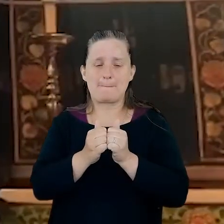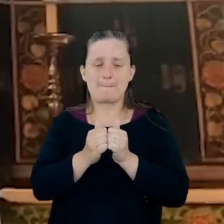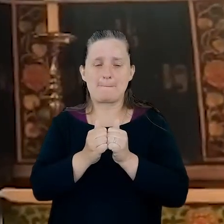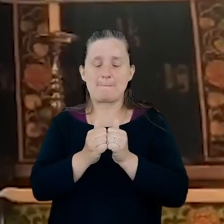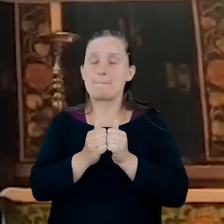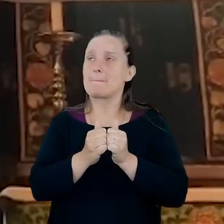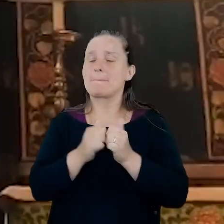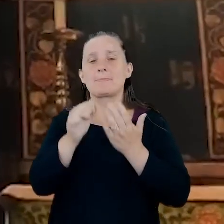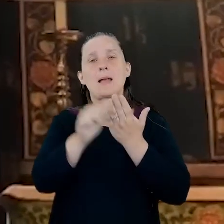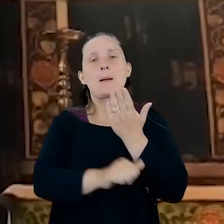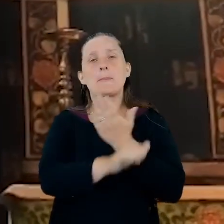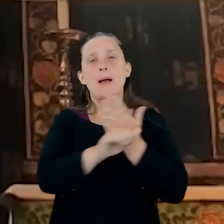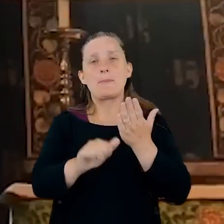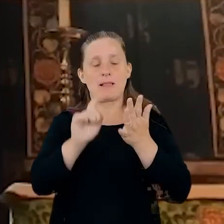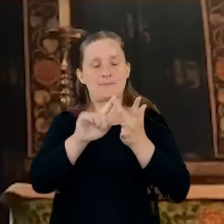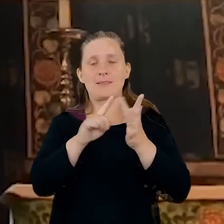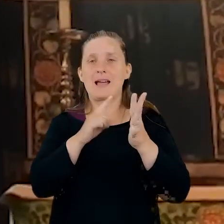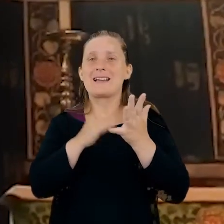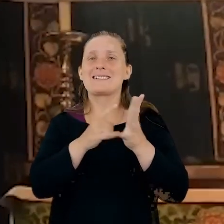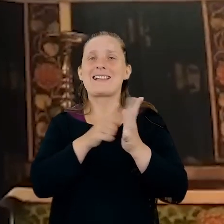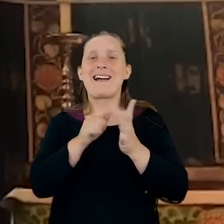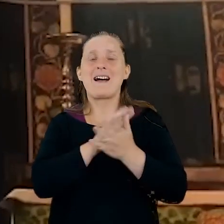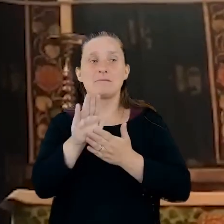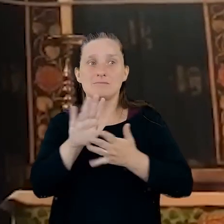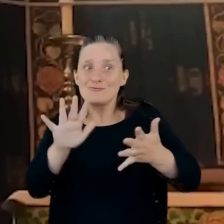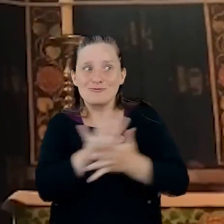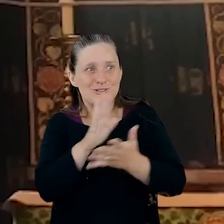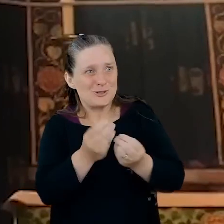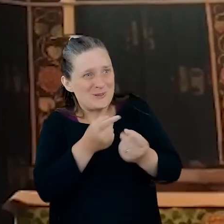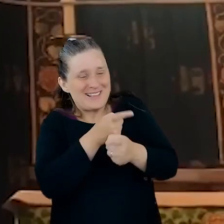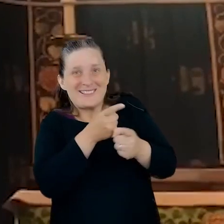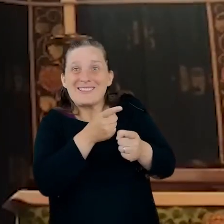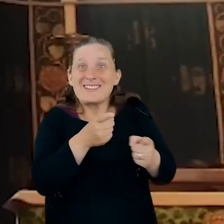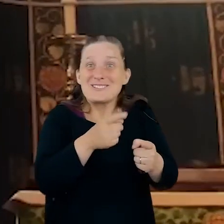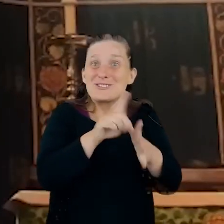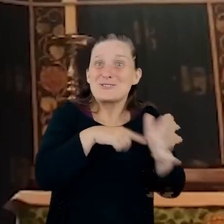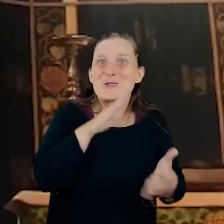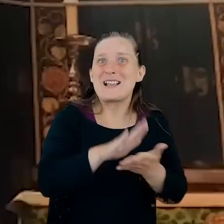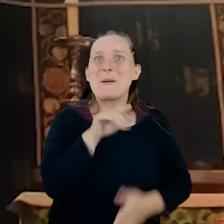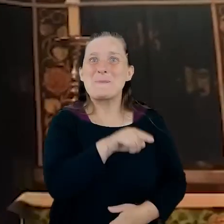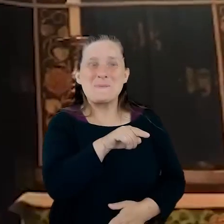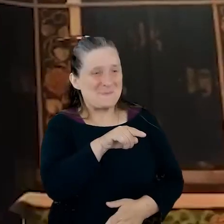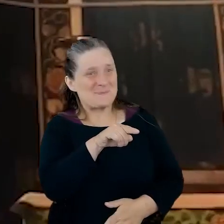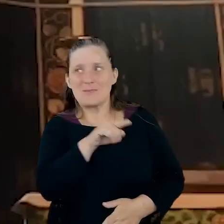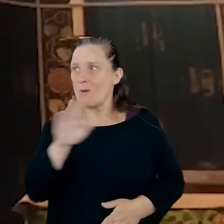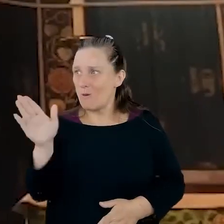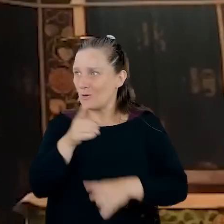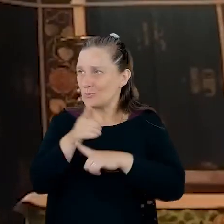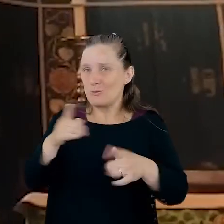A reading from the prophet Isaiah. Rejoice with Jerusalem, and be glad for her, all you who love